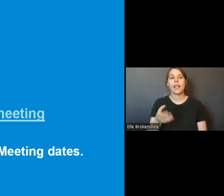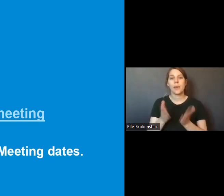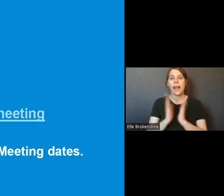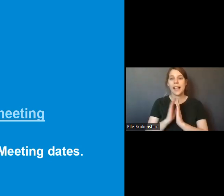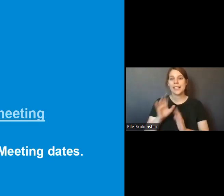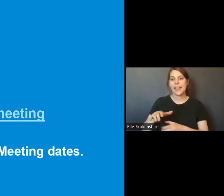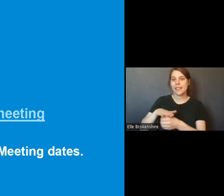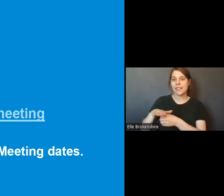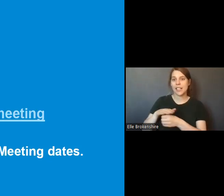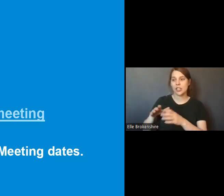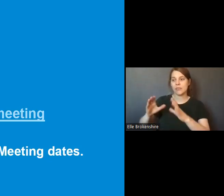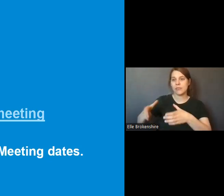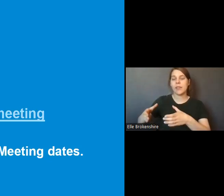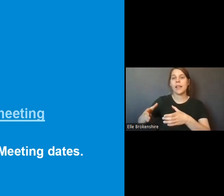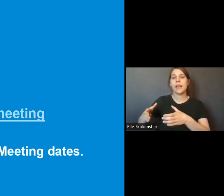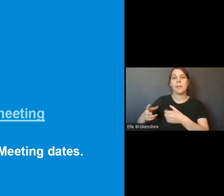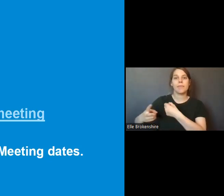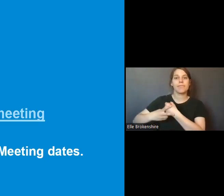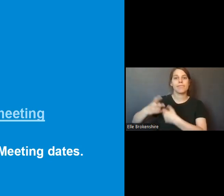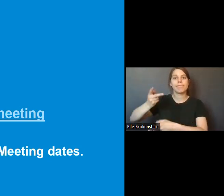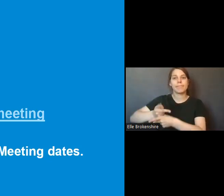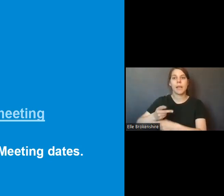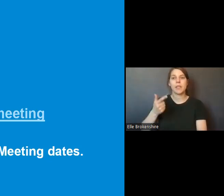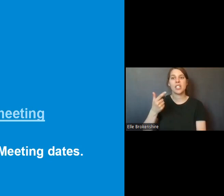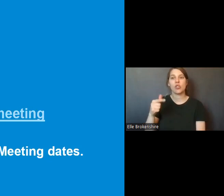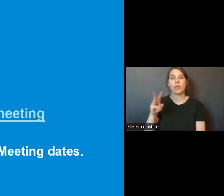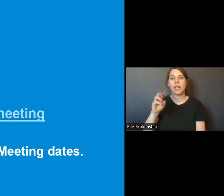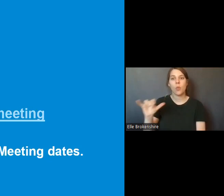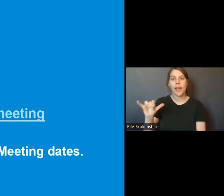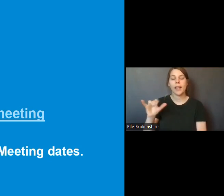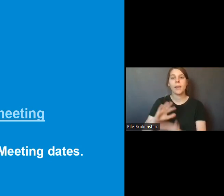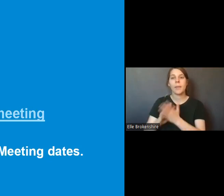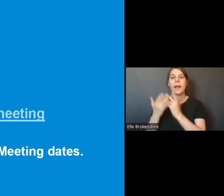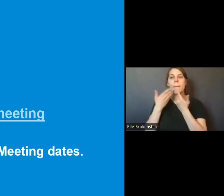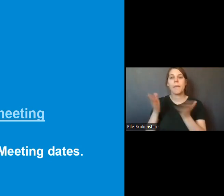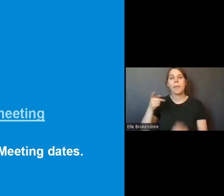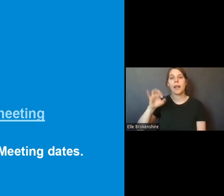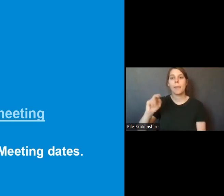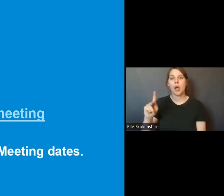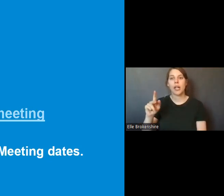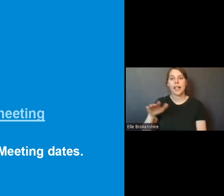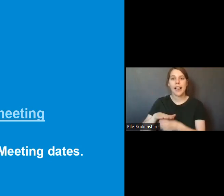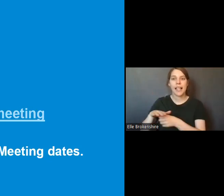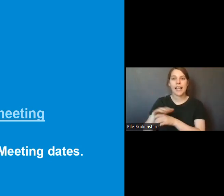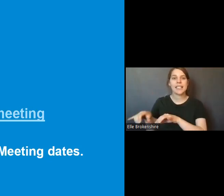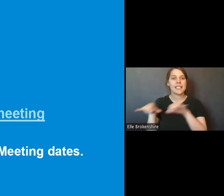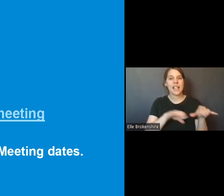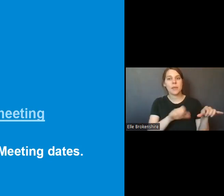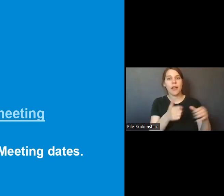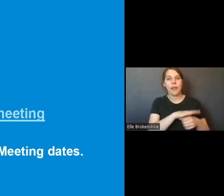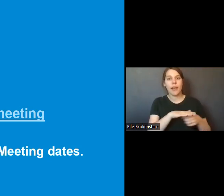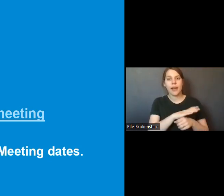greenway and designated as parkland, as all greenways in Pittsburgh have become. Additionally, the results of Oakwood's Environmental